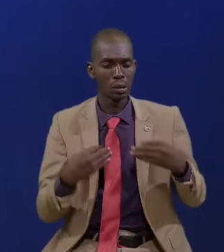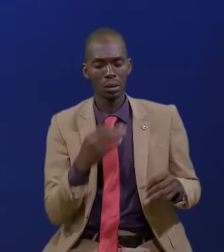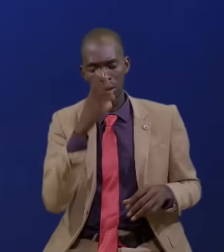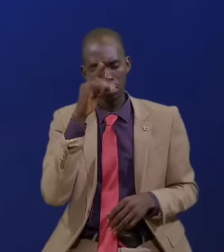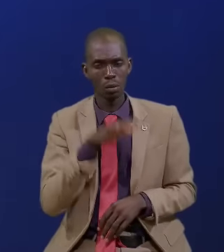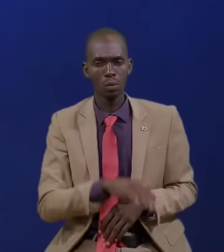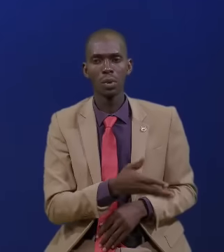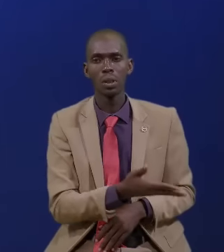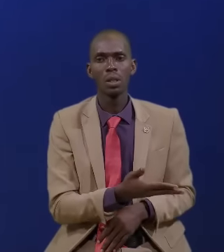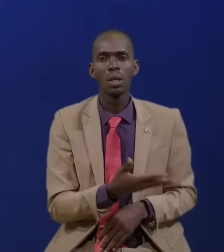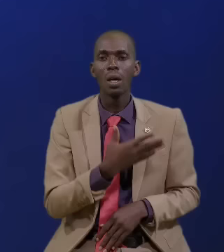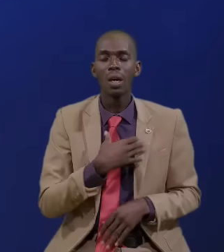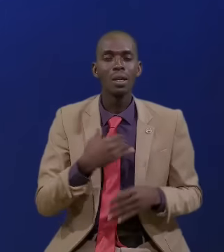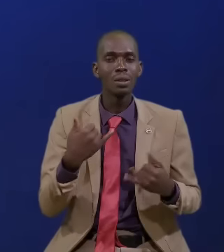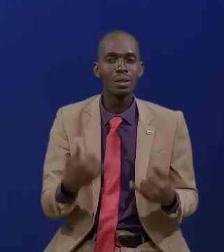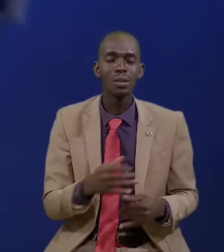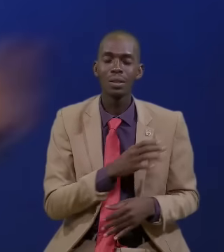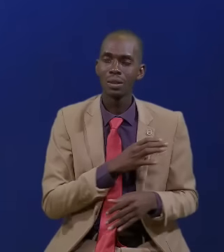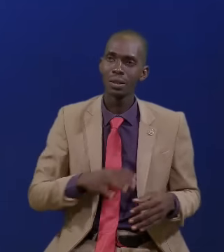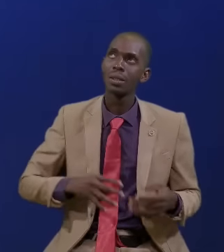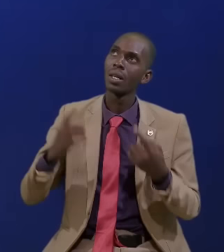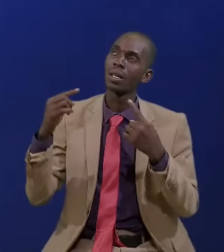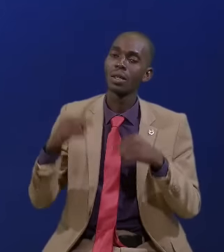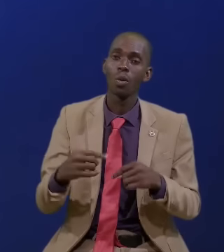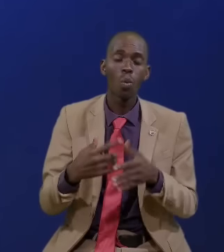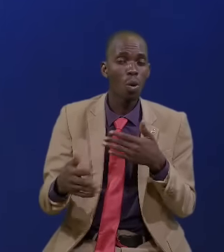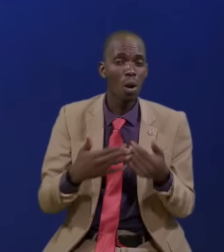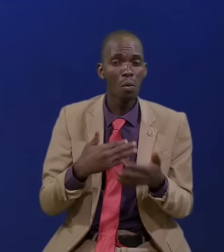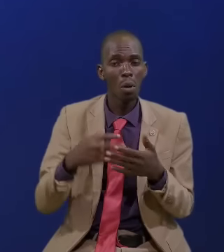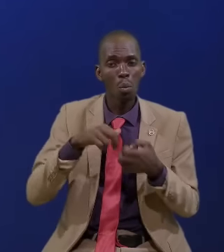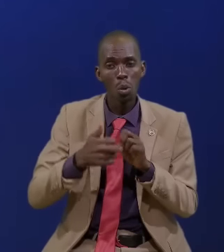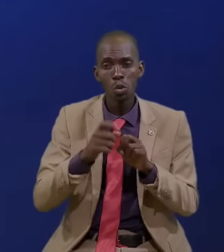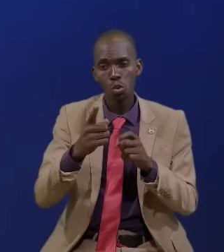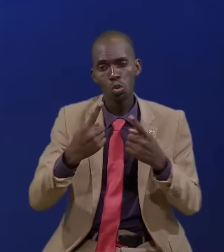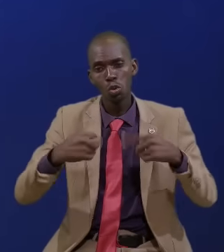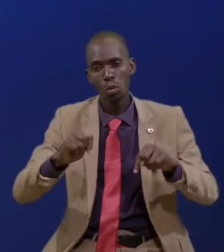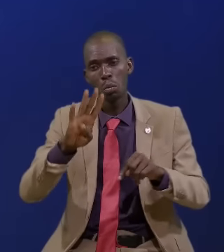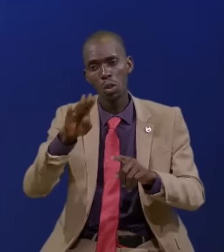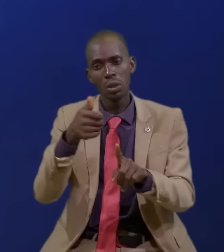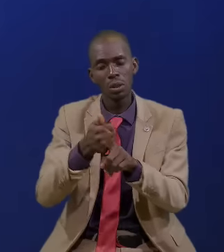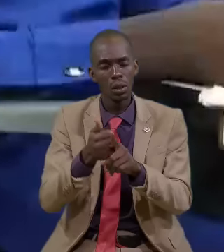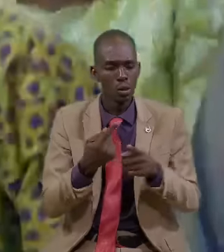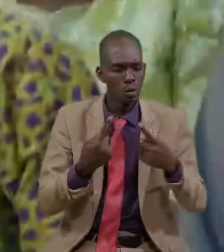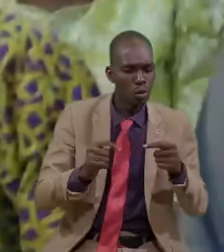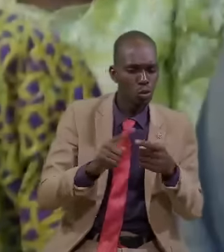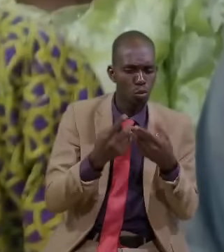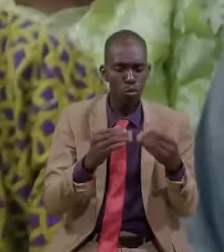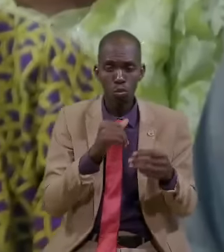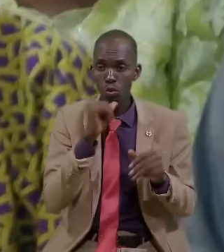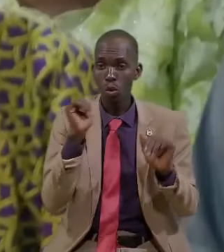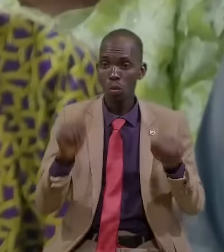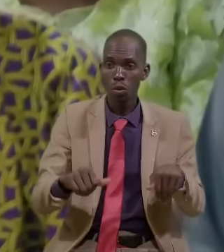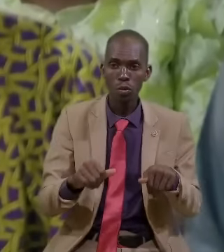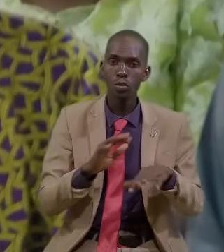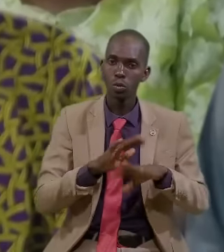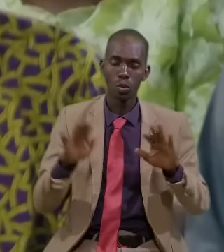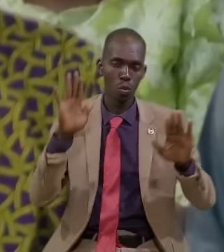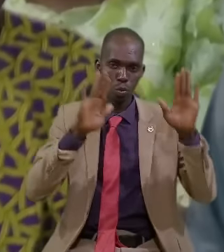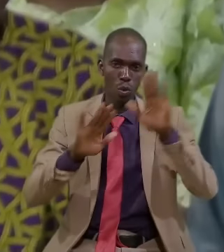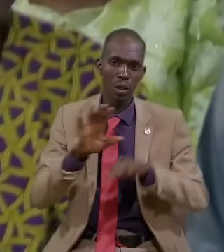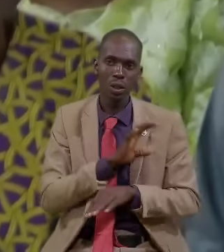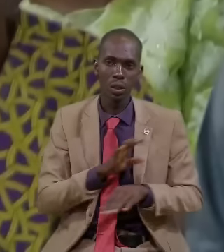Whatever problems you have tried to solve and they were not solved, Christ has come to you today. And then he